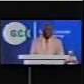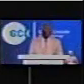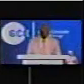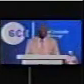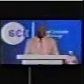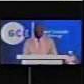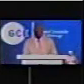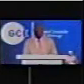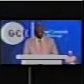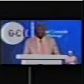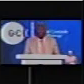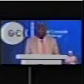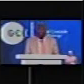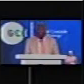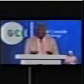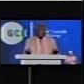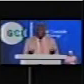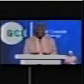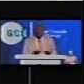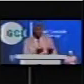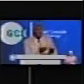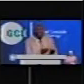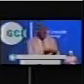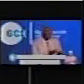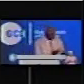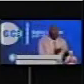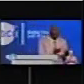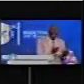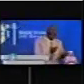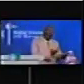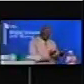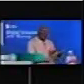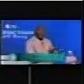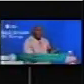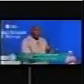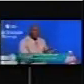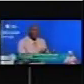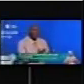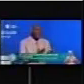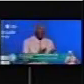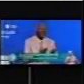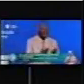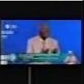Tori Pese, Anu Ido,